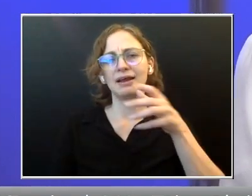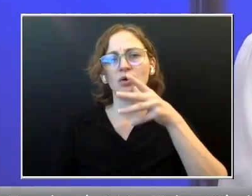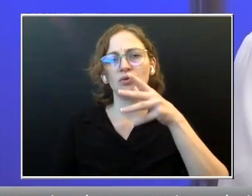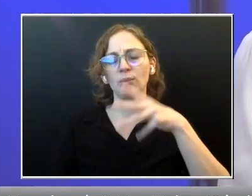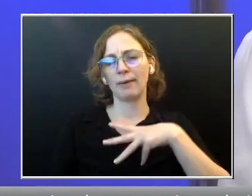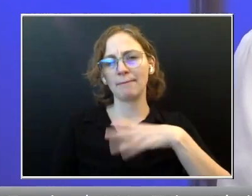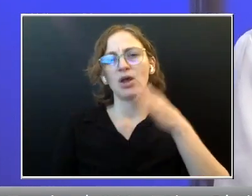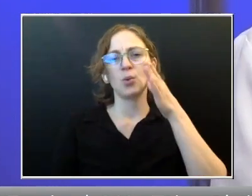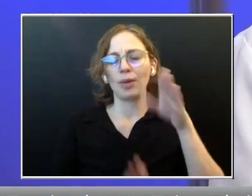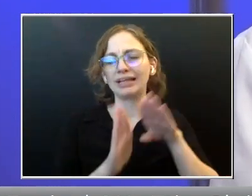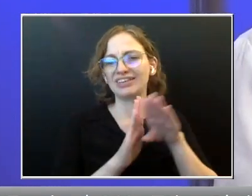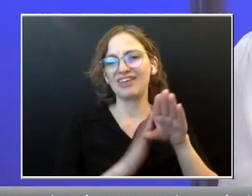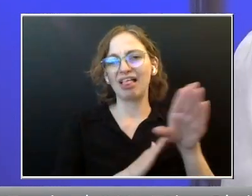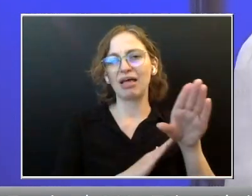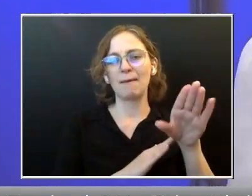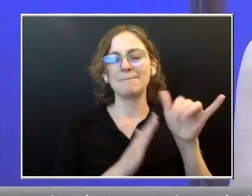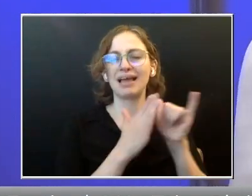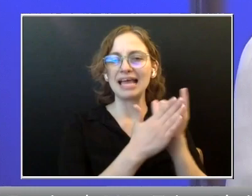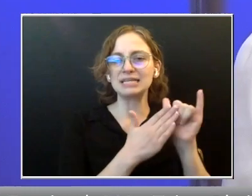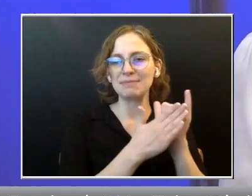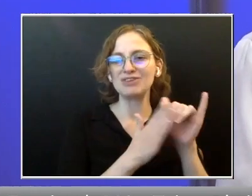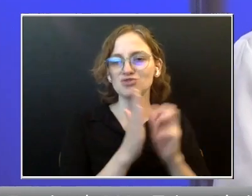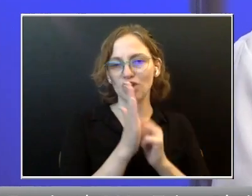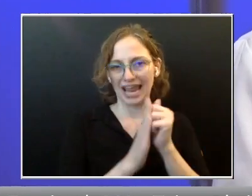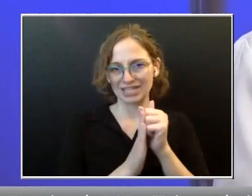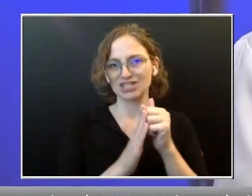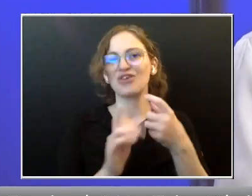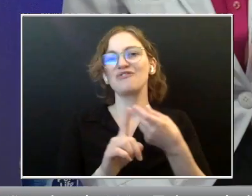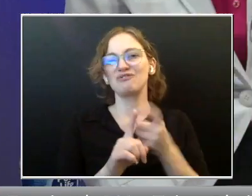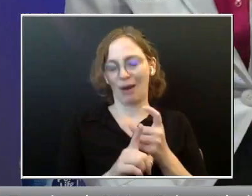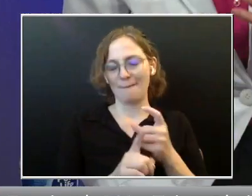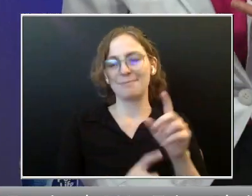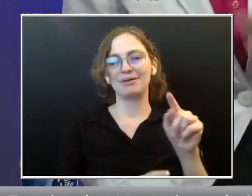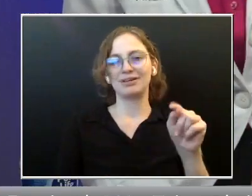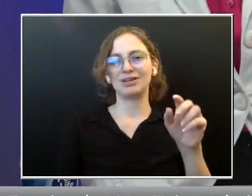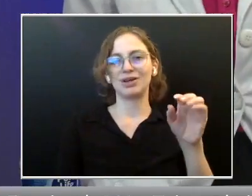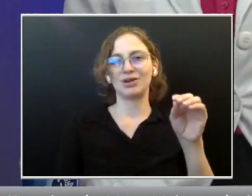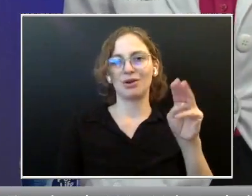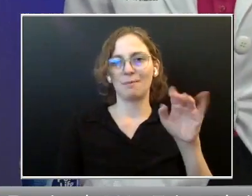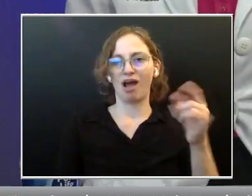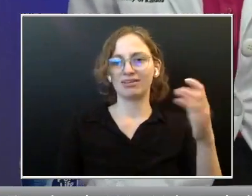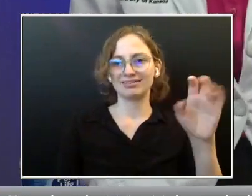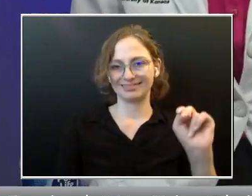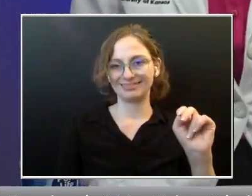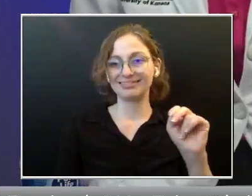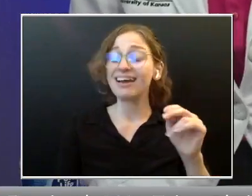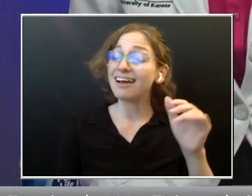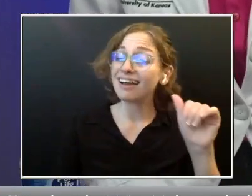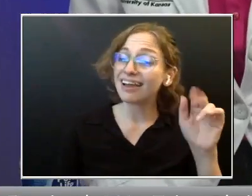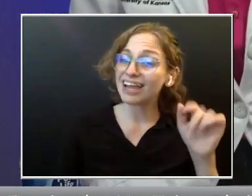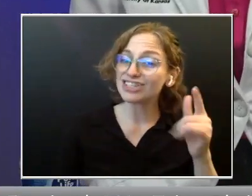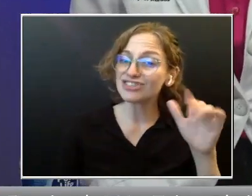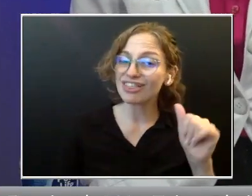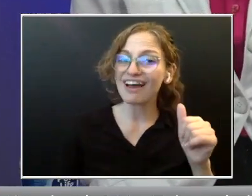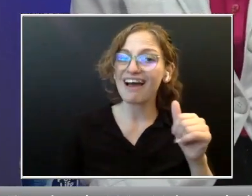tamoxifen, which is the drug that Angela took for 10 years. It's a pill. Yes. It's an anti-hormone